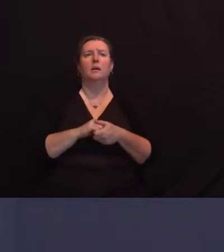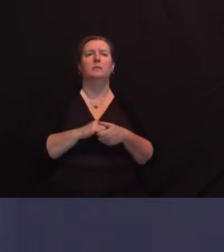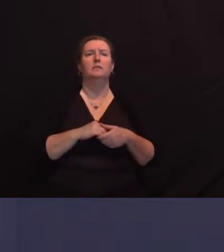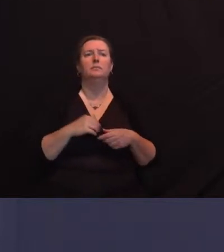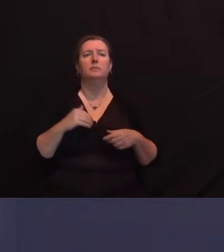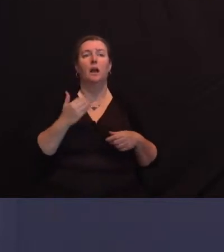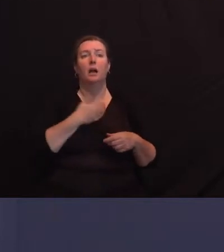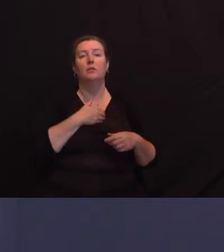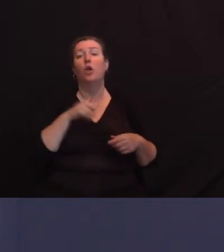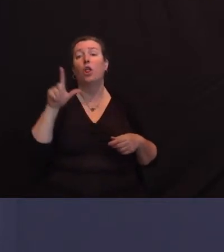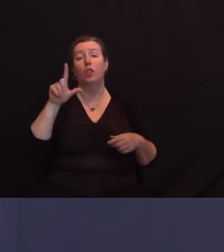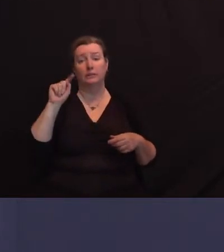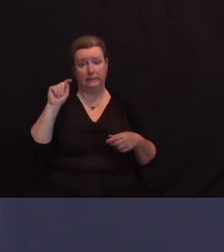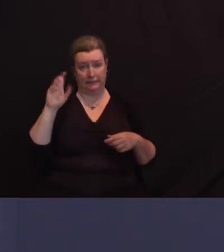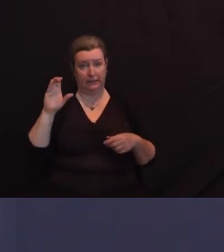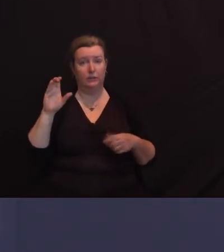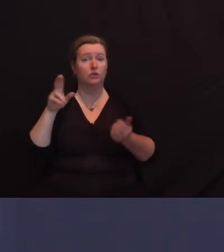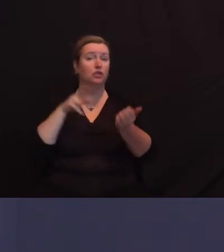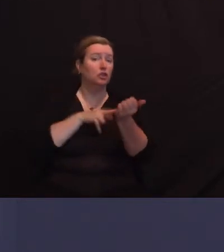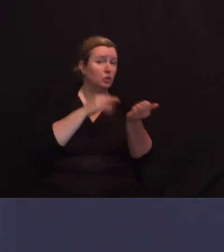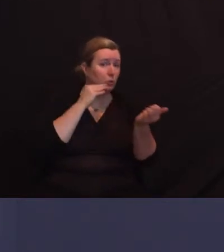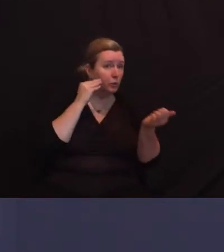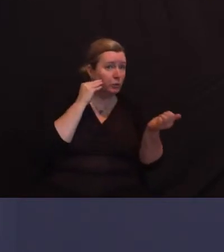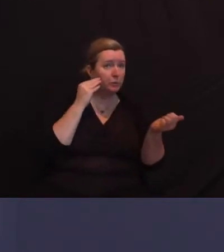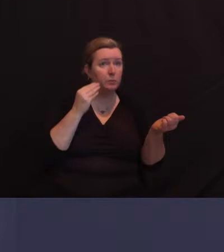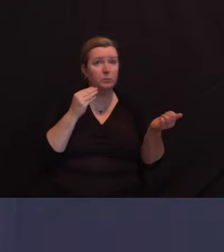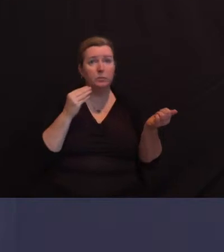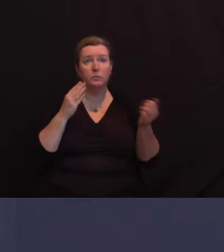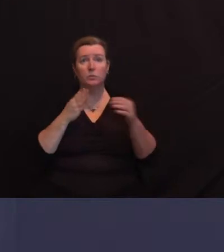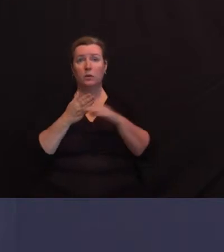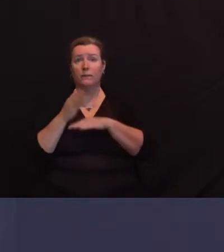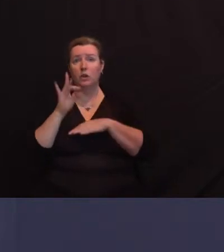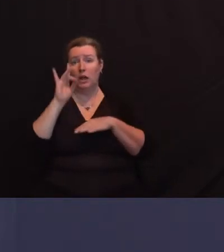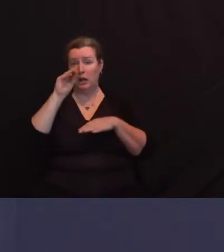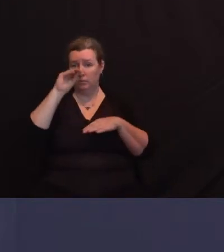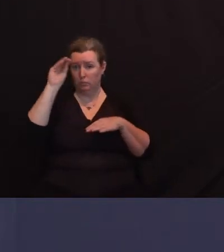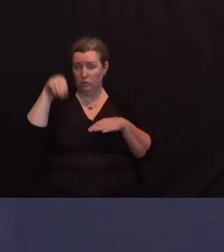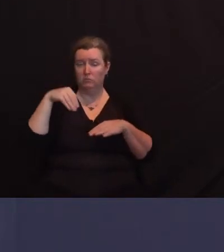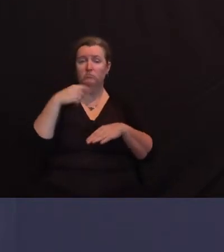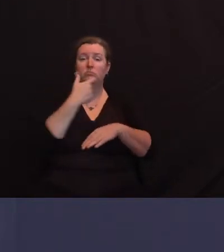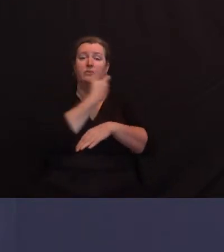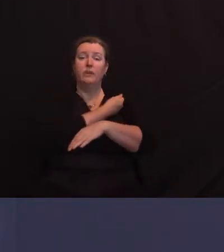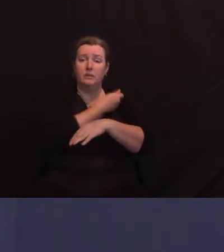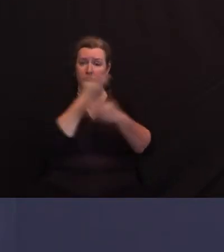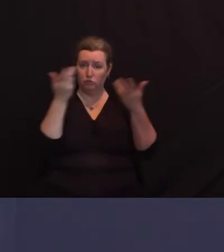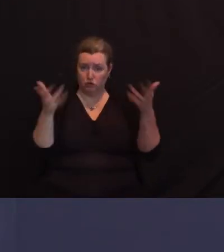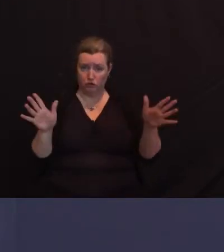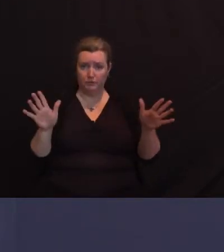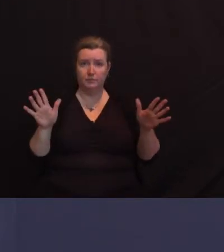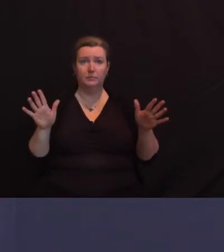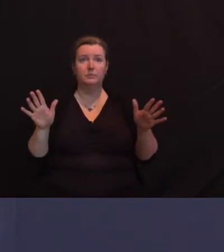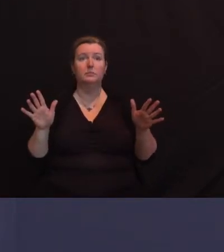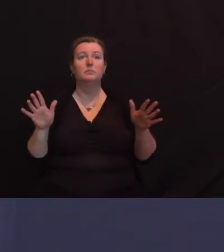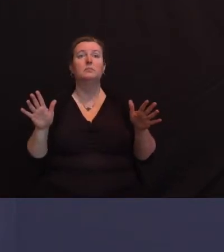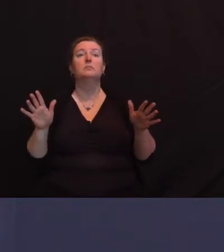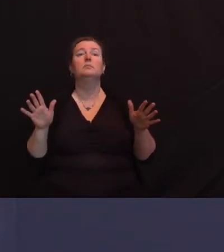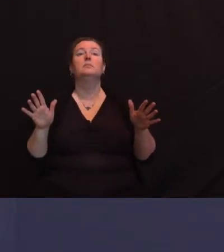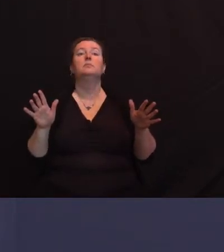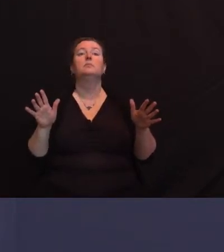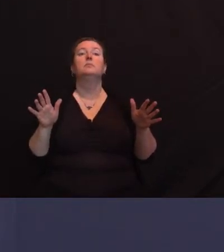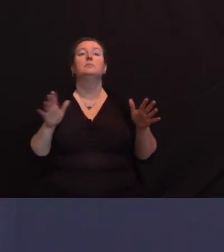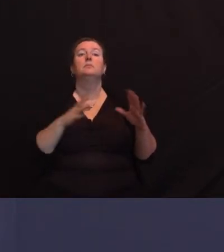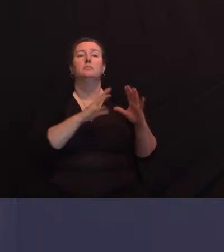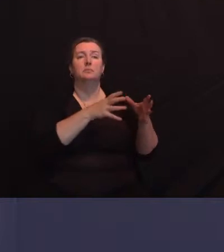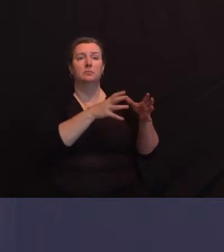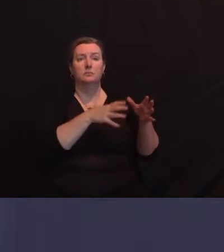vaccinated, and 74.2% of the staff in long-term care and assisted living facilities are vaccinated.